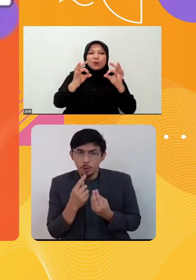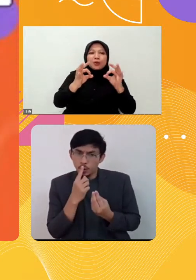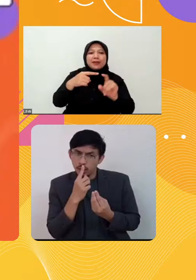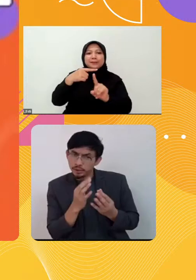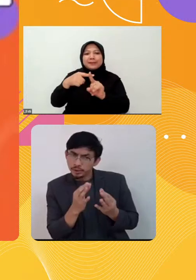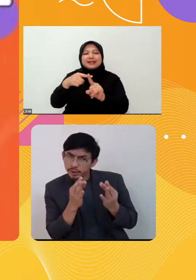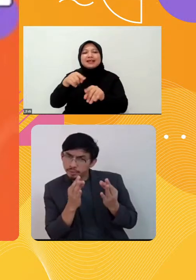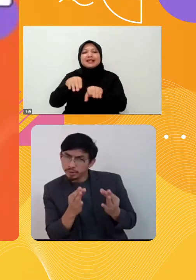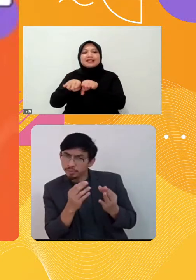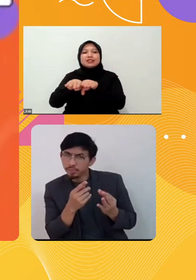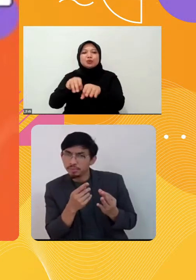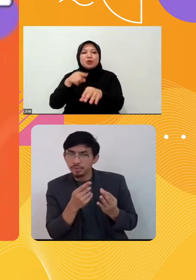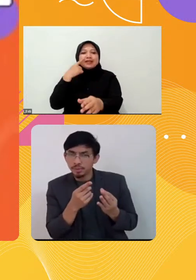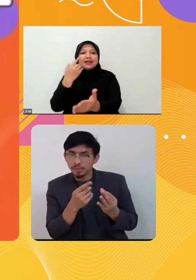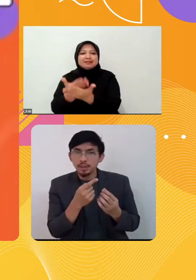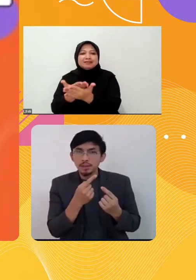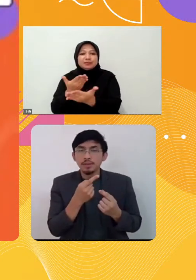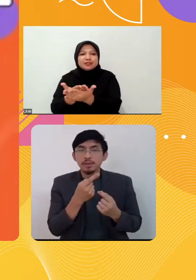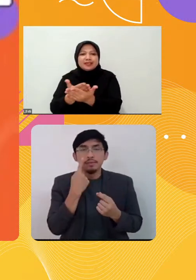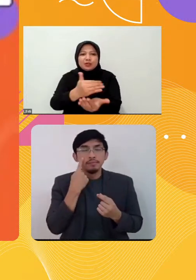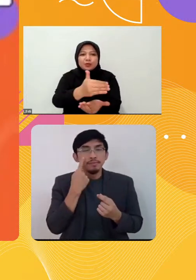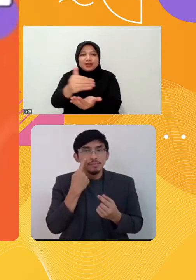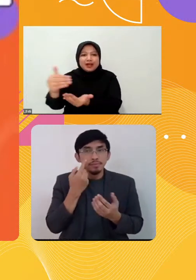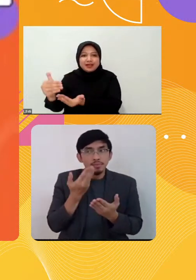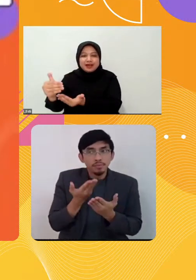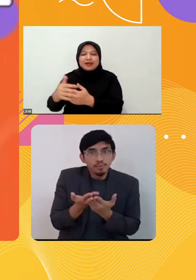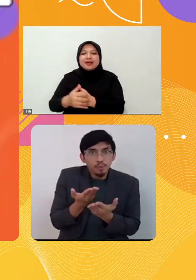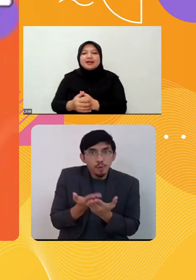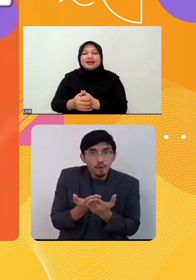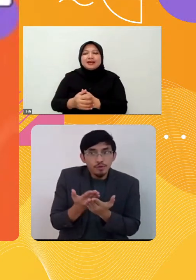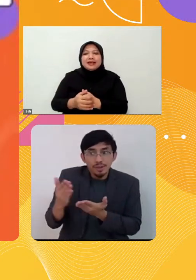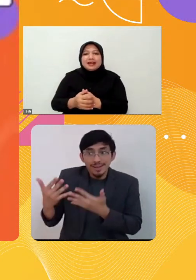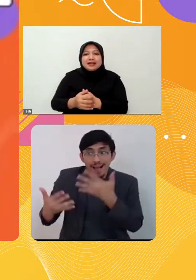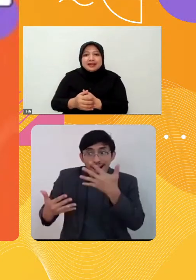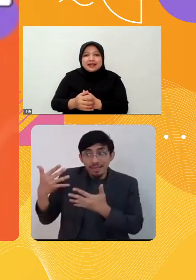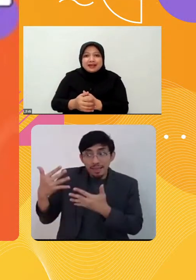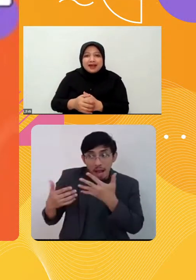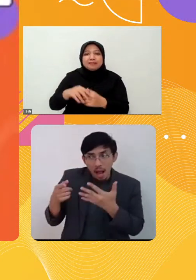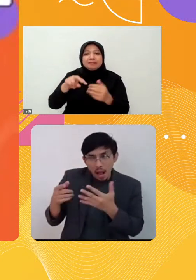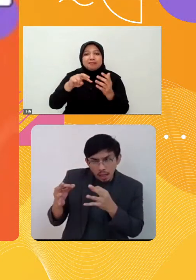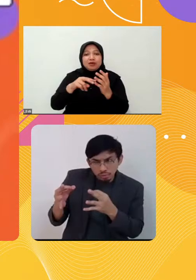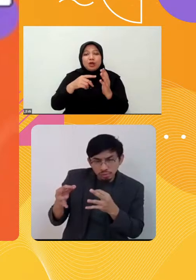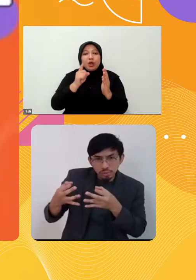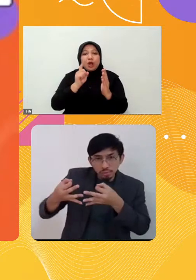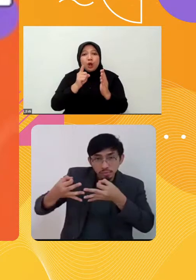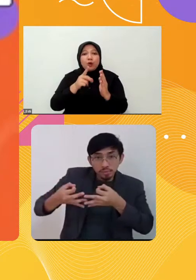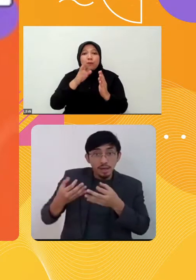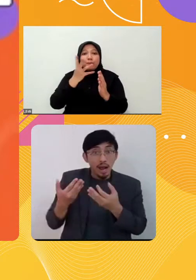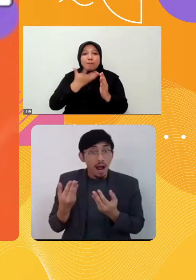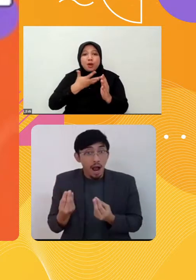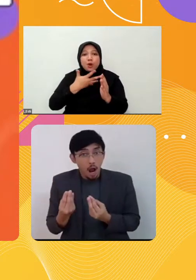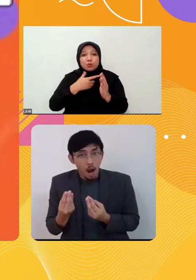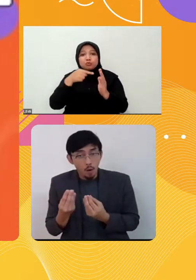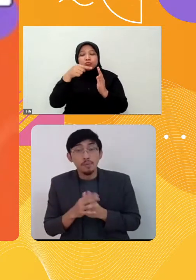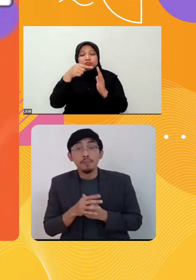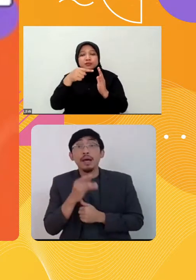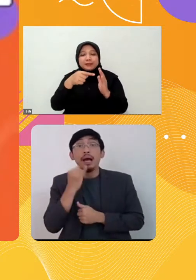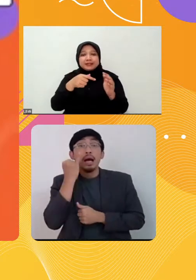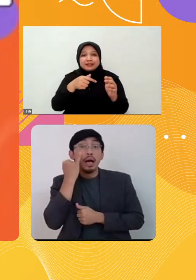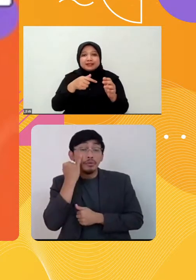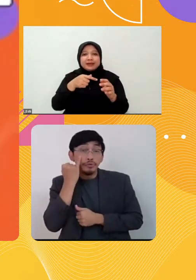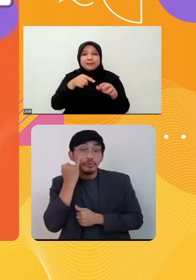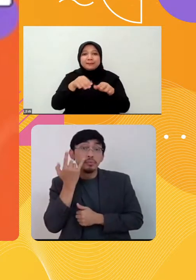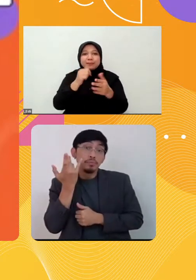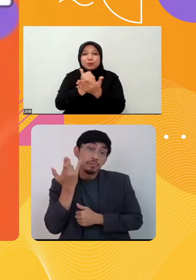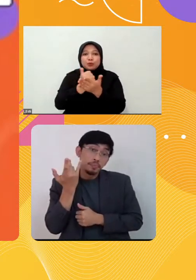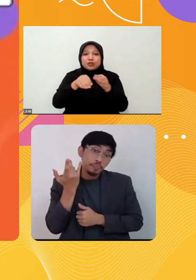then actually, if we're talking about those components, we need to consider and to combine many perspectives, like say